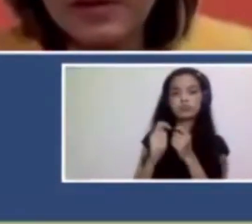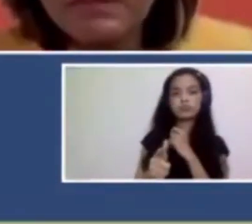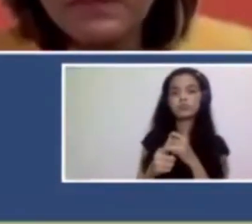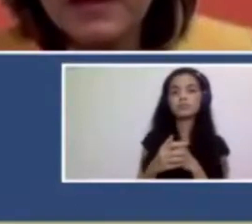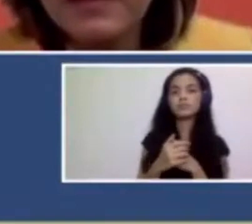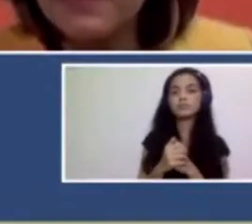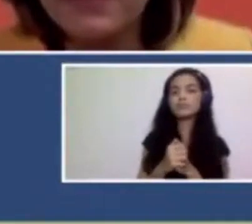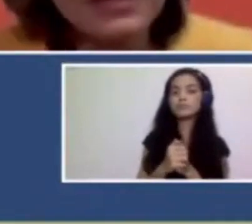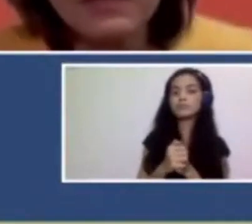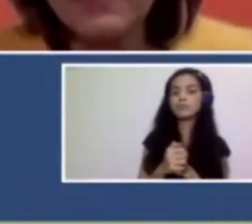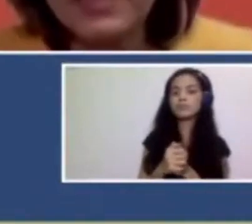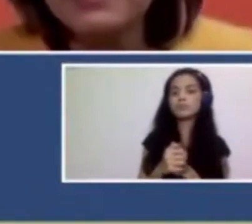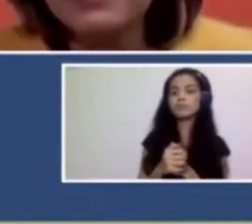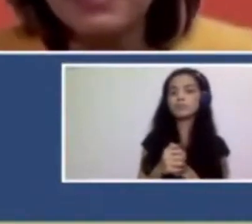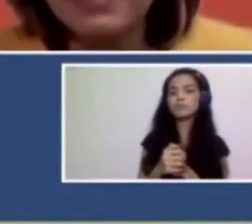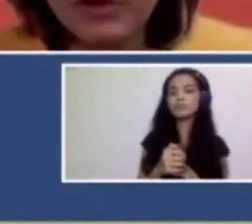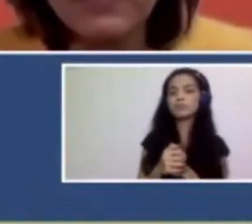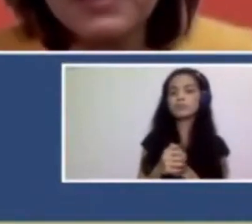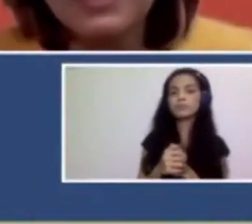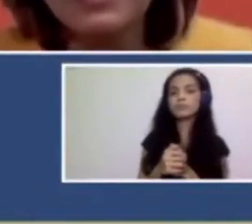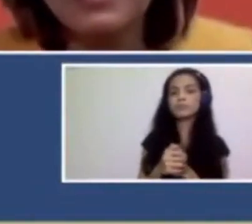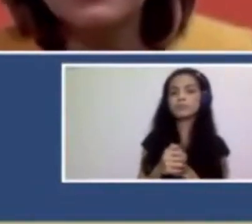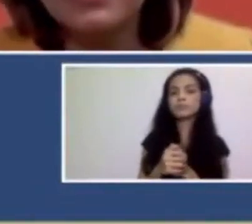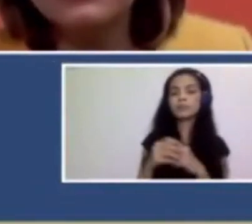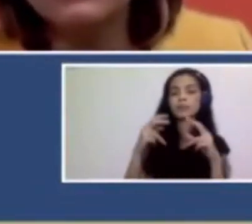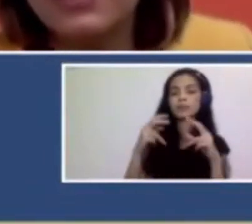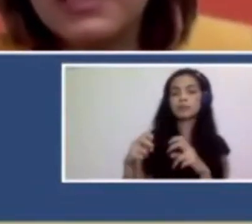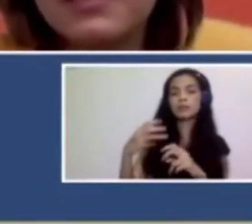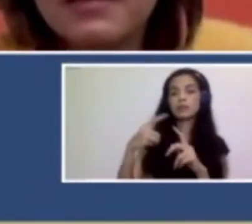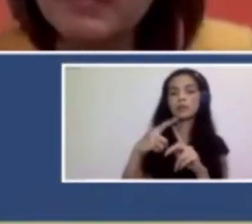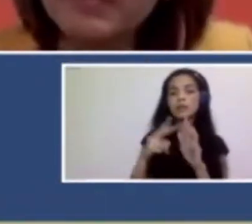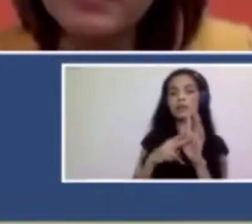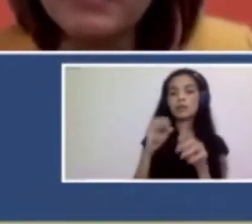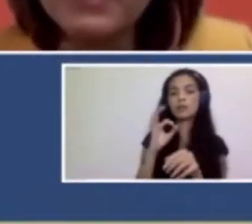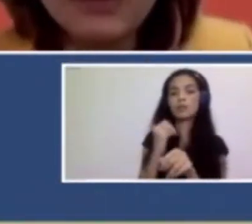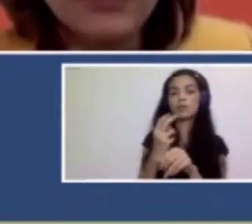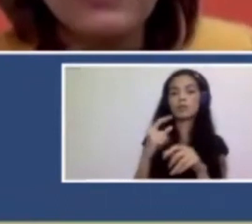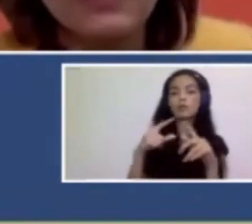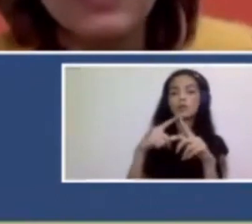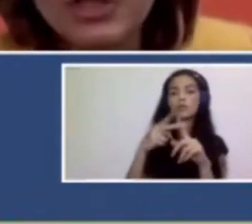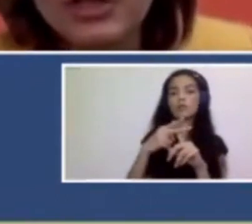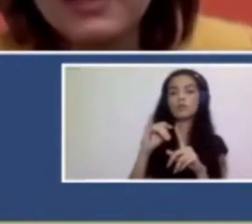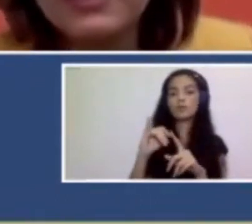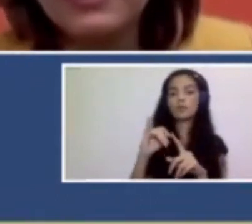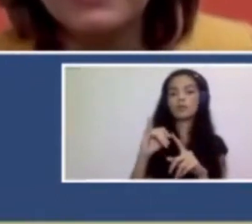the first phase, the ethnographic study. It took us a little more than